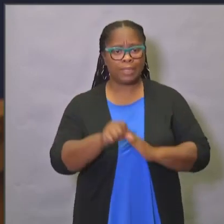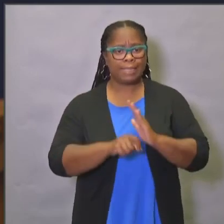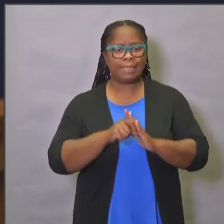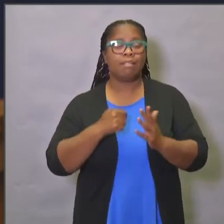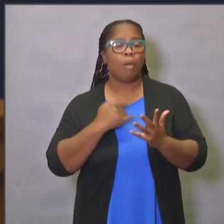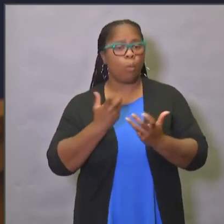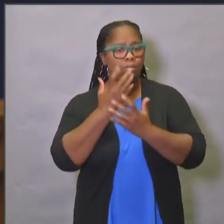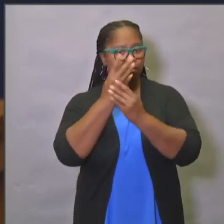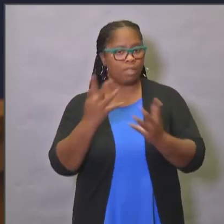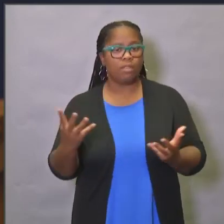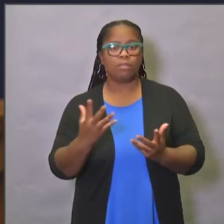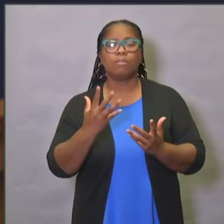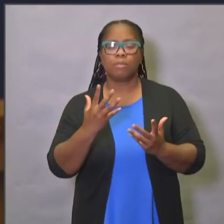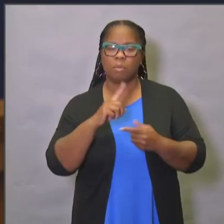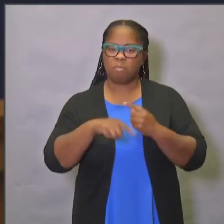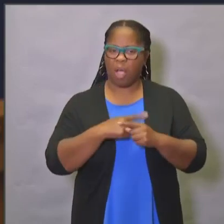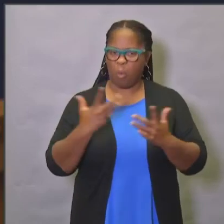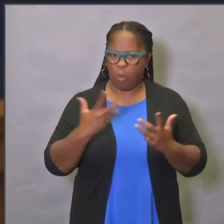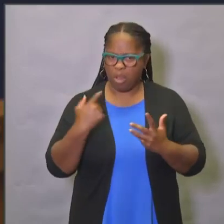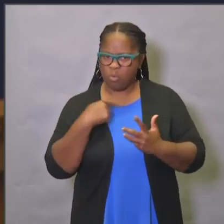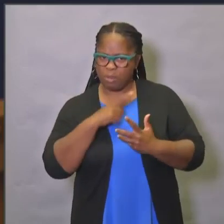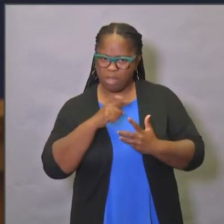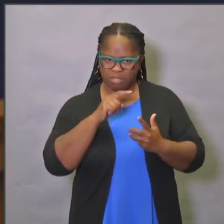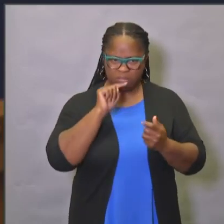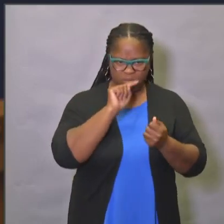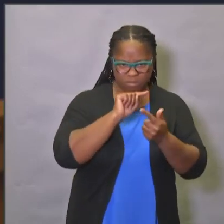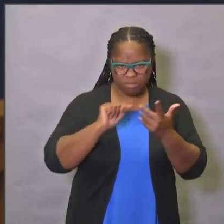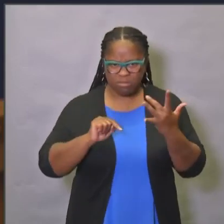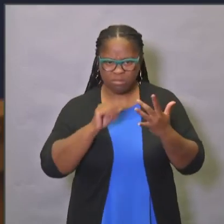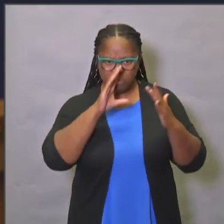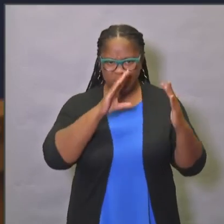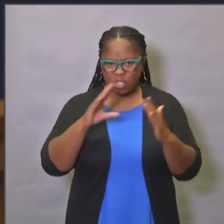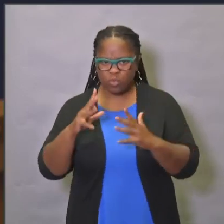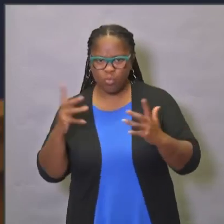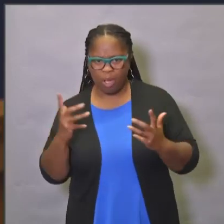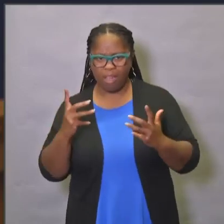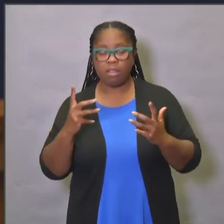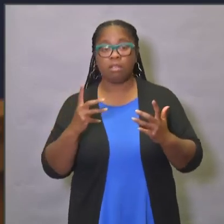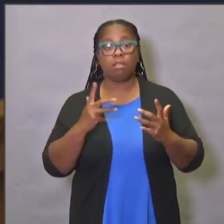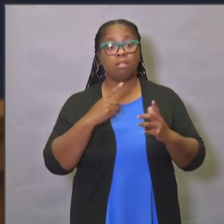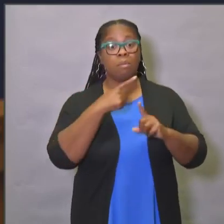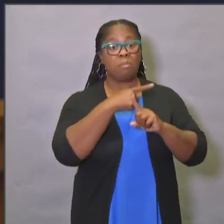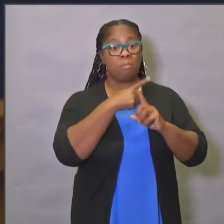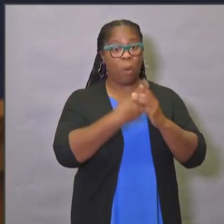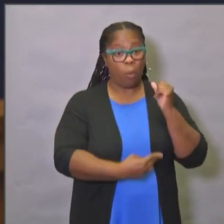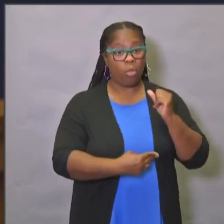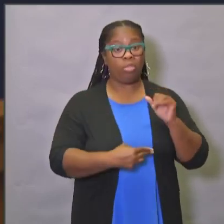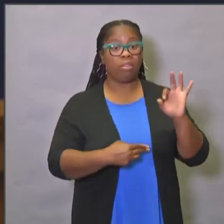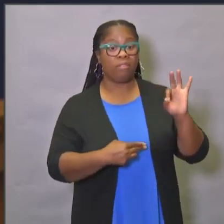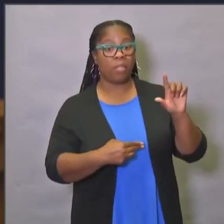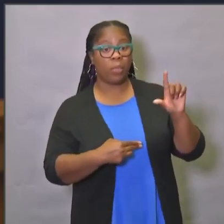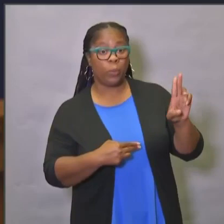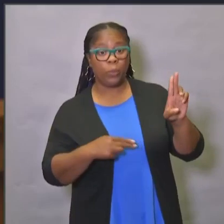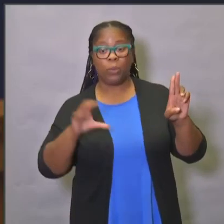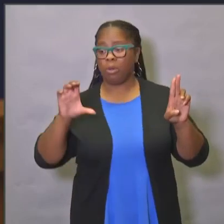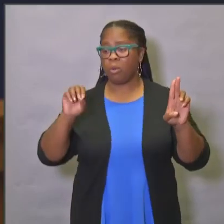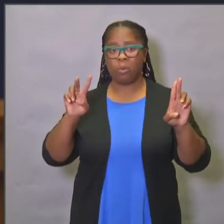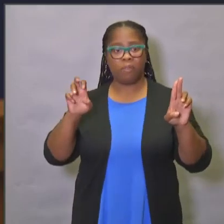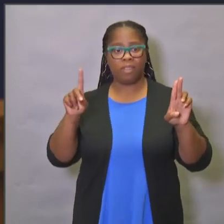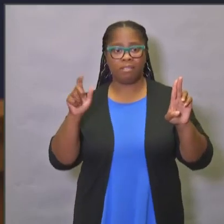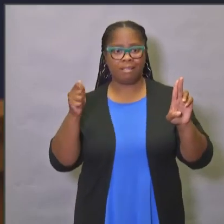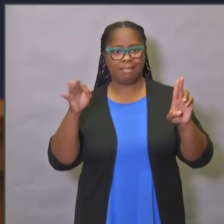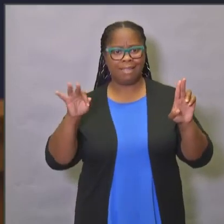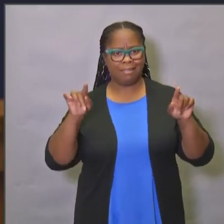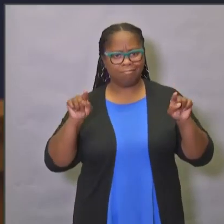information about what we need to pay attention to during a time when both flu and COVID-19 are likely to